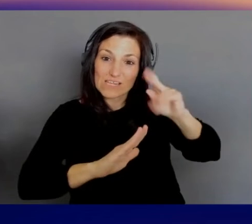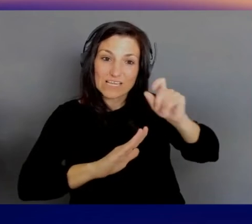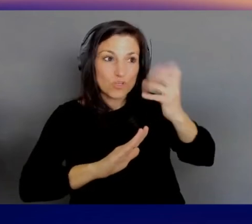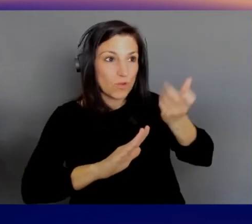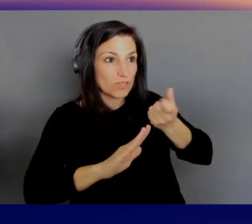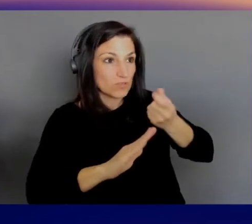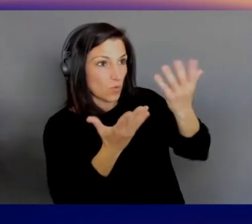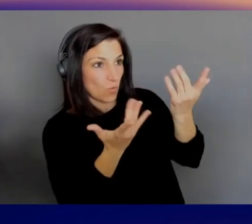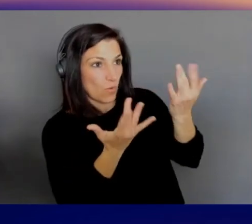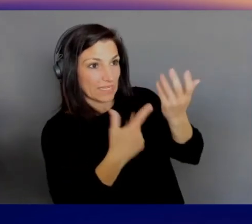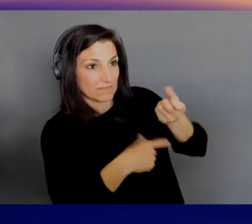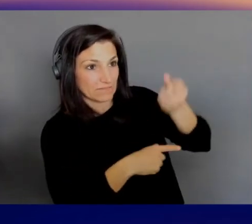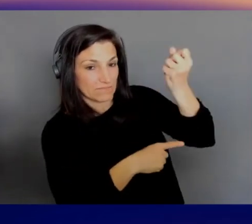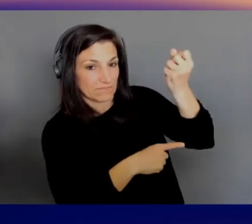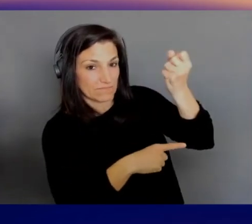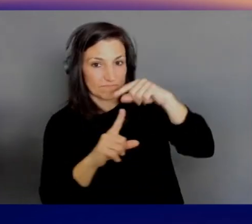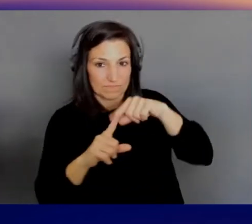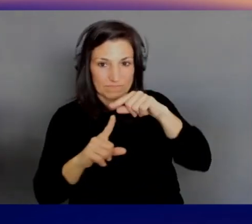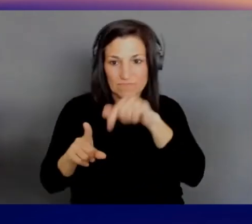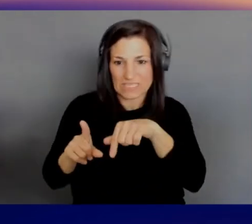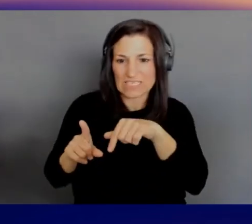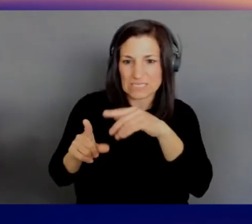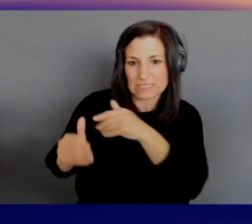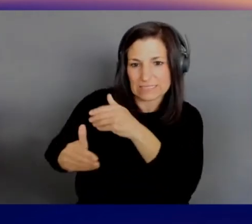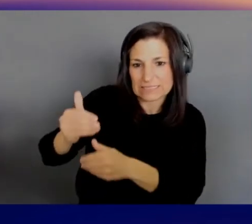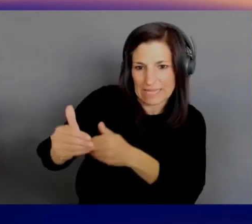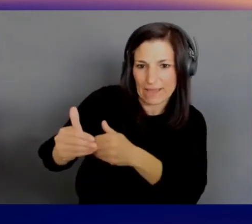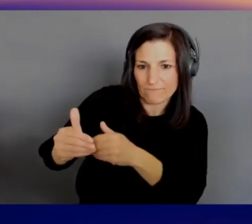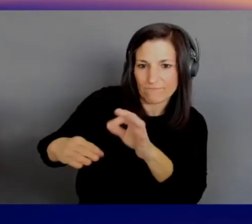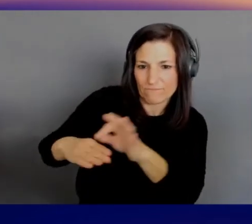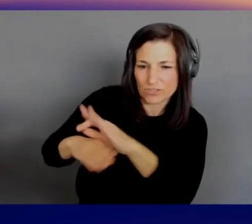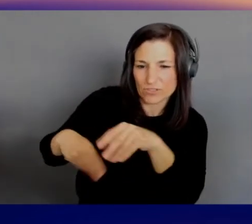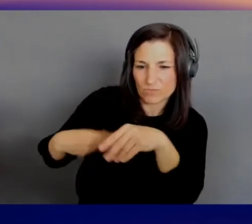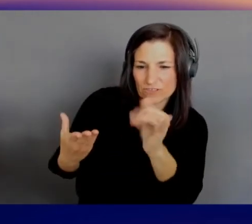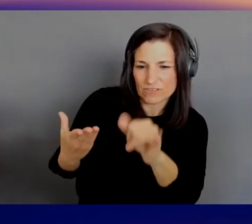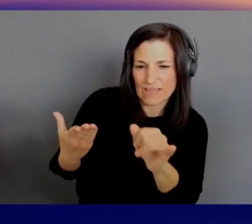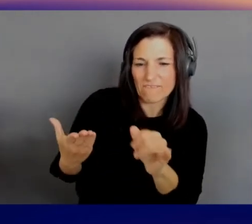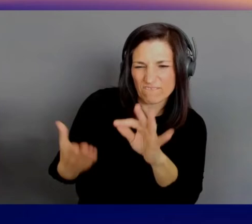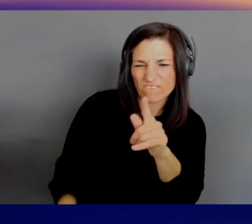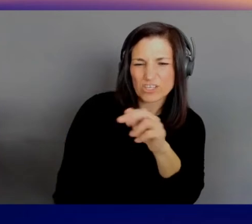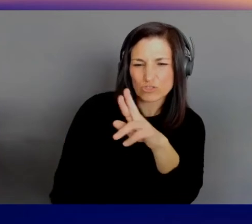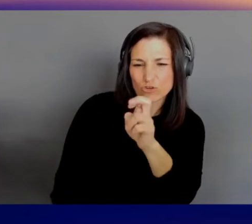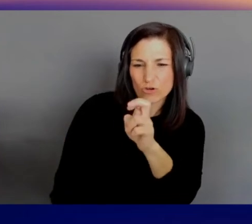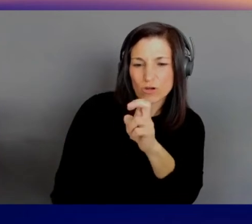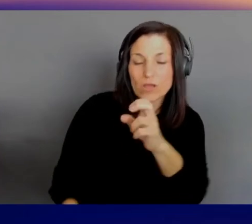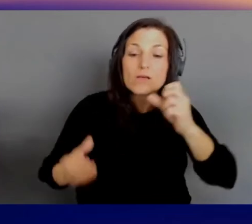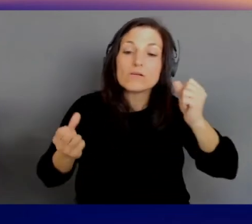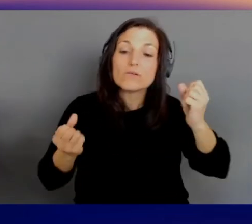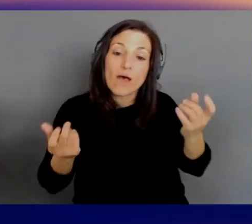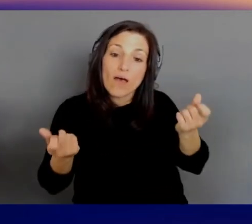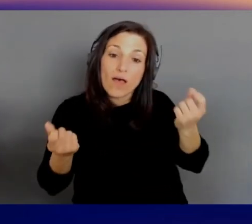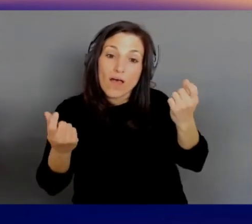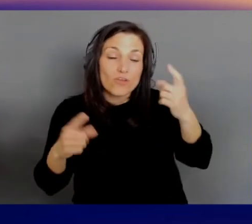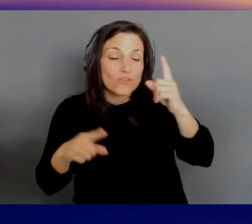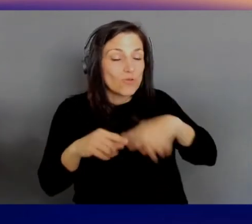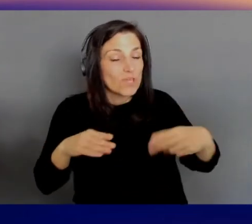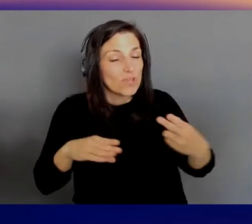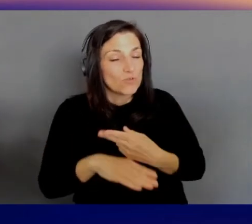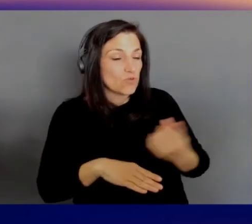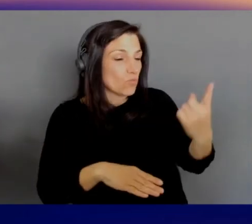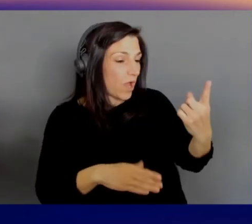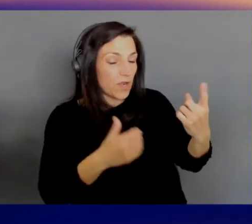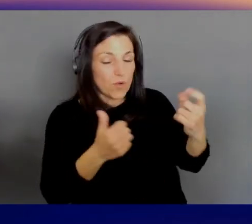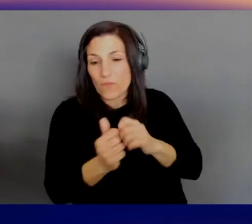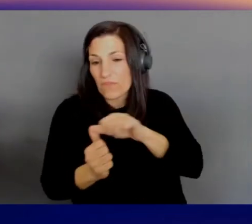Functions provides you that feature. Wow. That being said, it's not like you cannot use one with the other. Yeah, they often are Yes. used